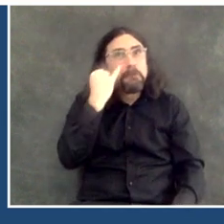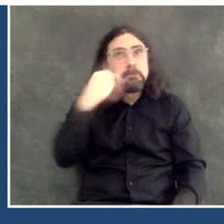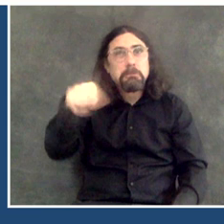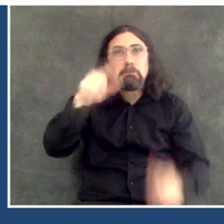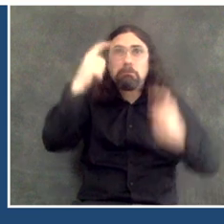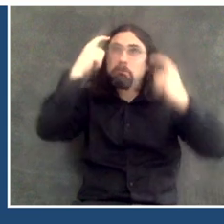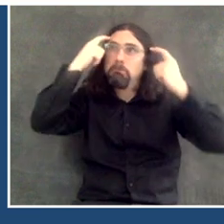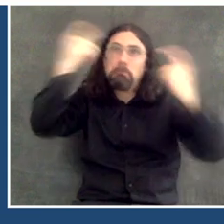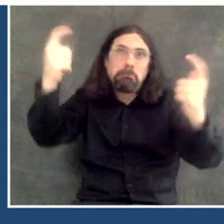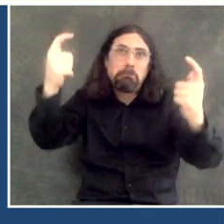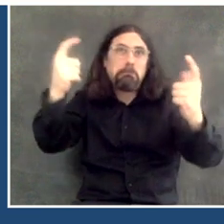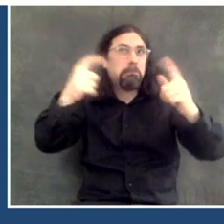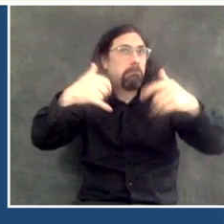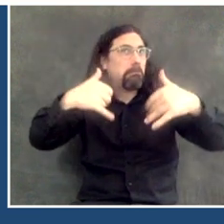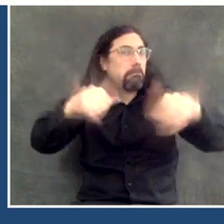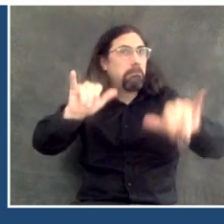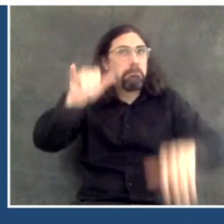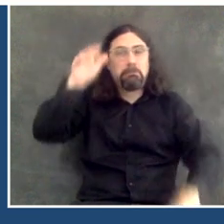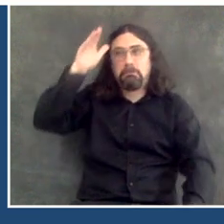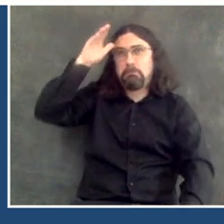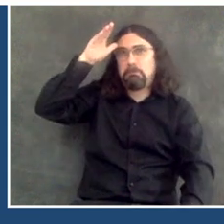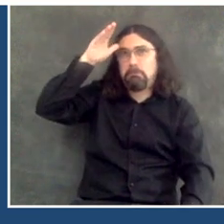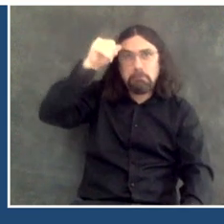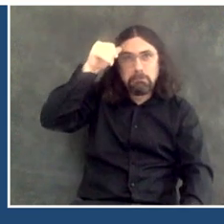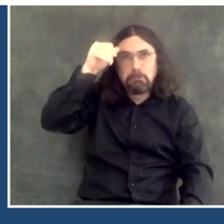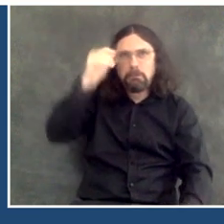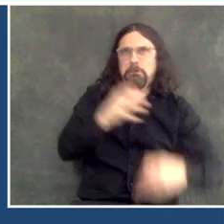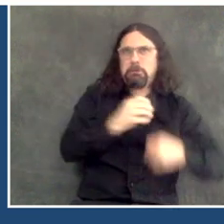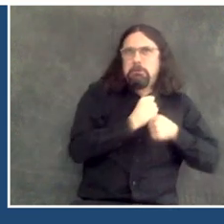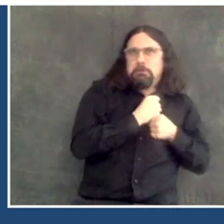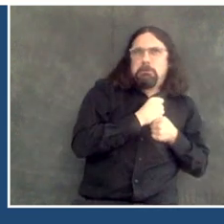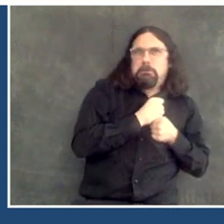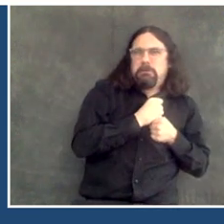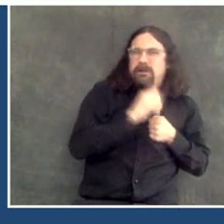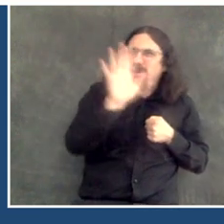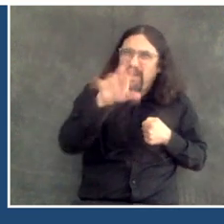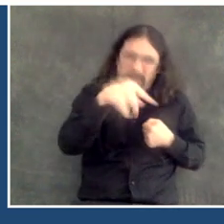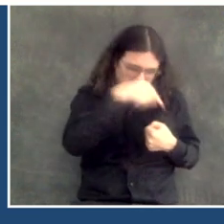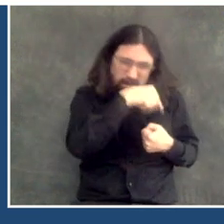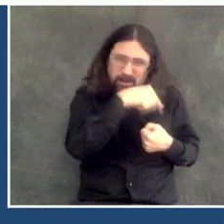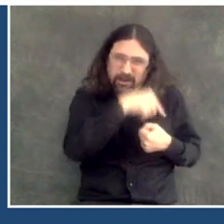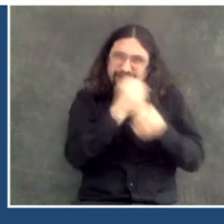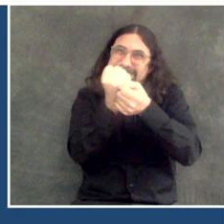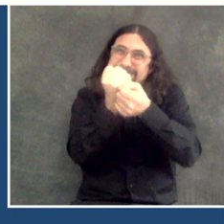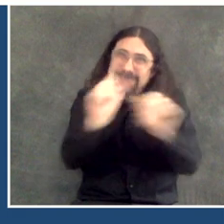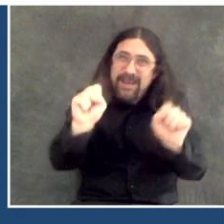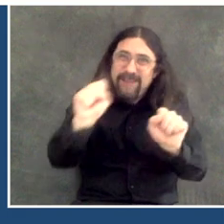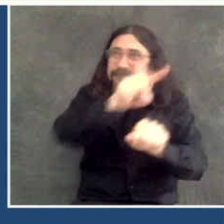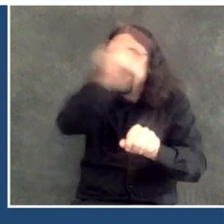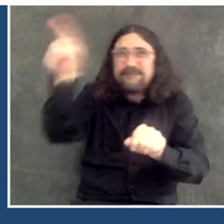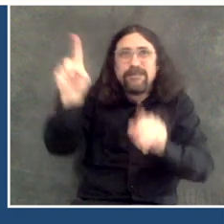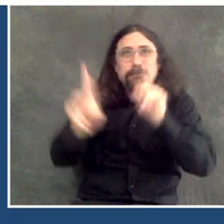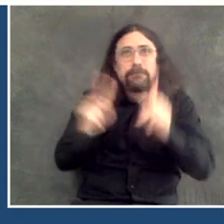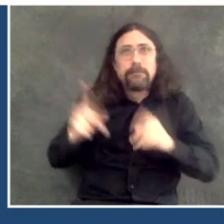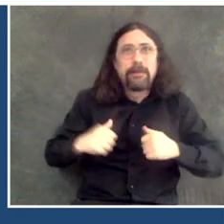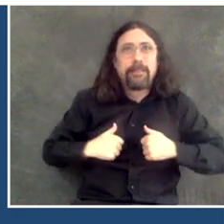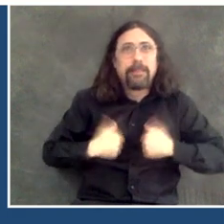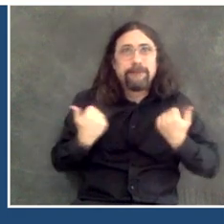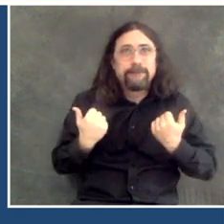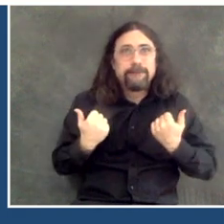those crucial life-saving supplies and equipment, then I'm authorizing the NYPD, the Sheriff's Office, the